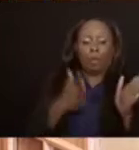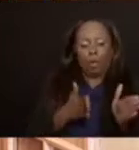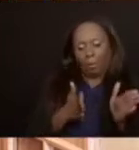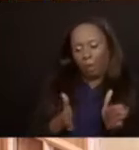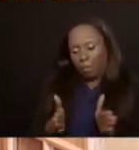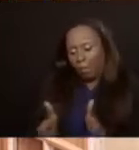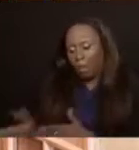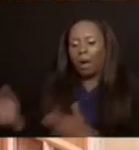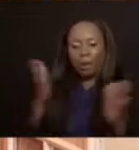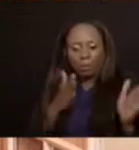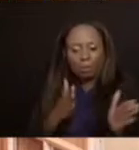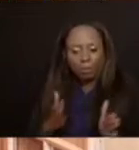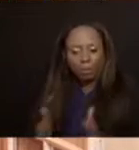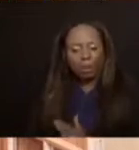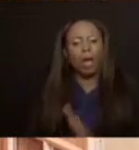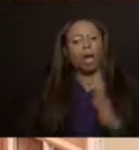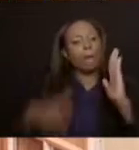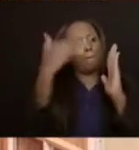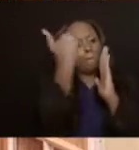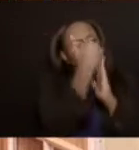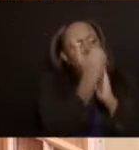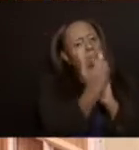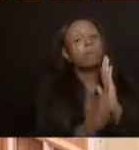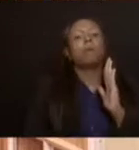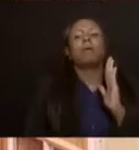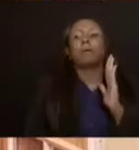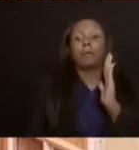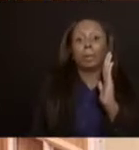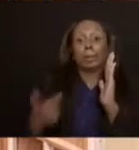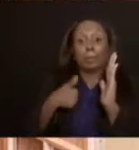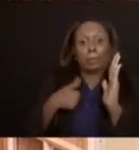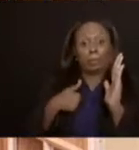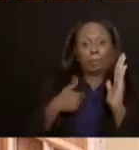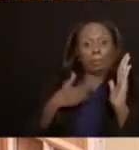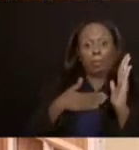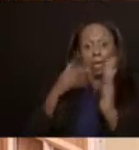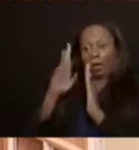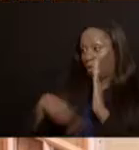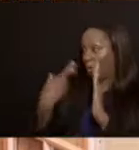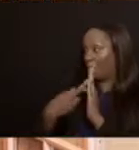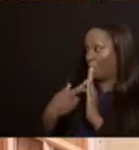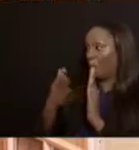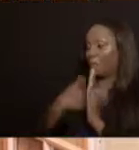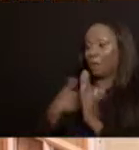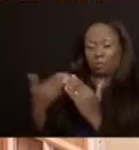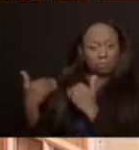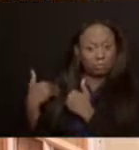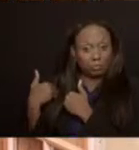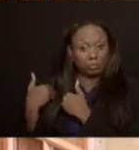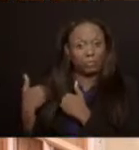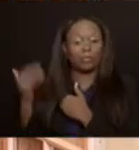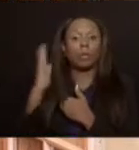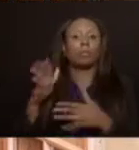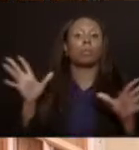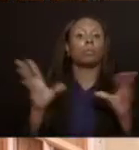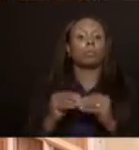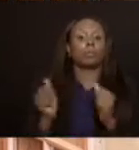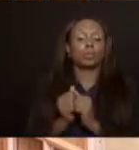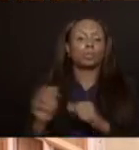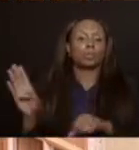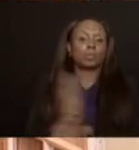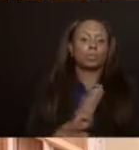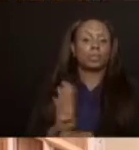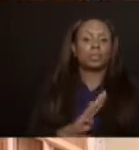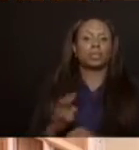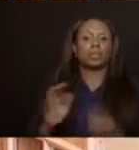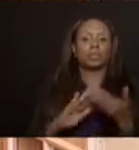step. Where I will take a more active role, I will also ensure that we meet with the business community and the labor